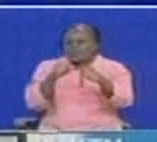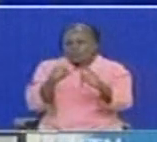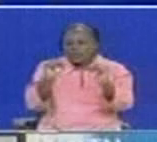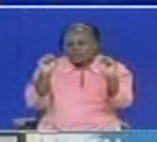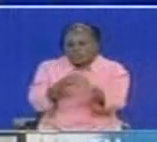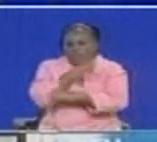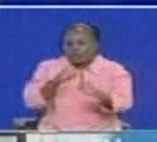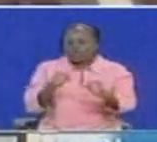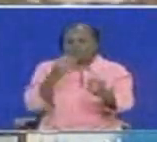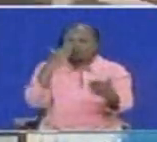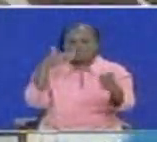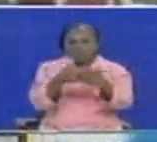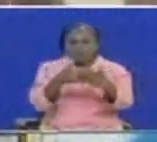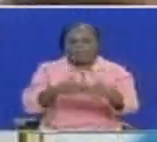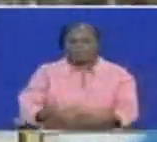conflict.